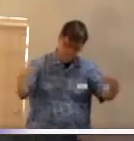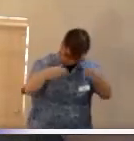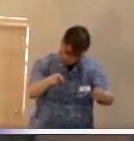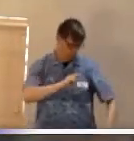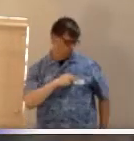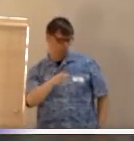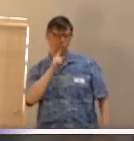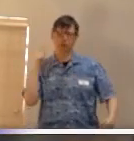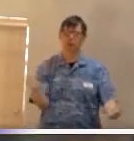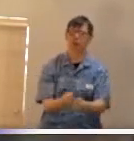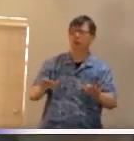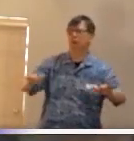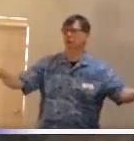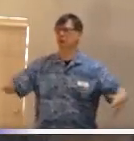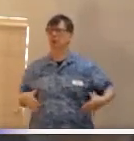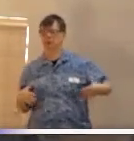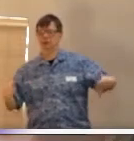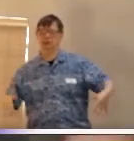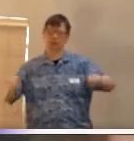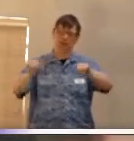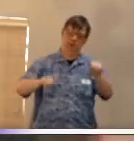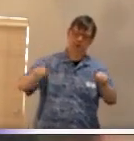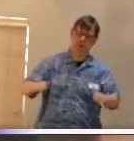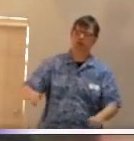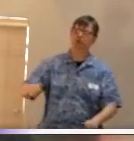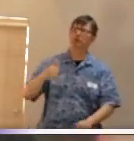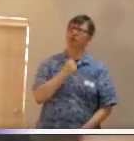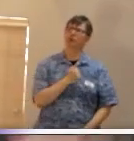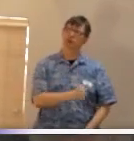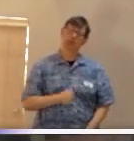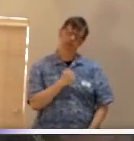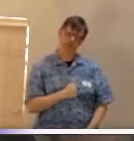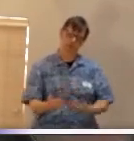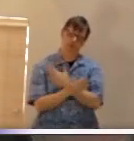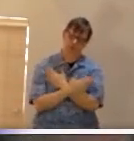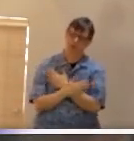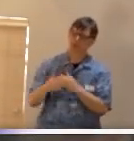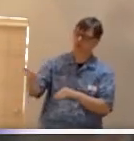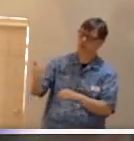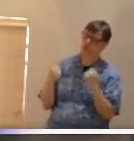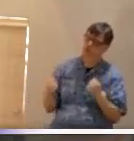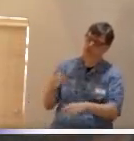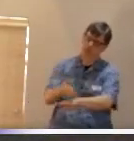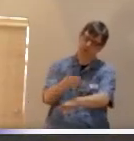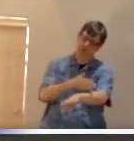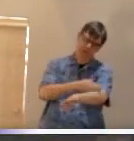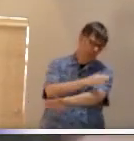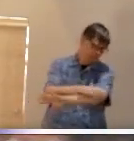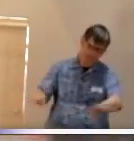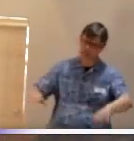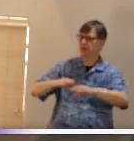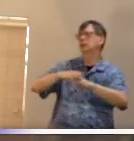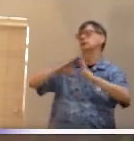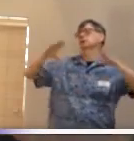are going to experience life at that level of self-love. Your energy pattern cannot expand or